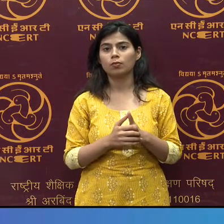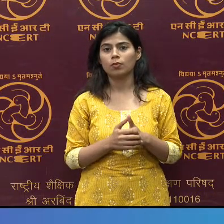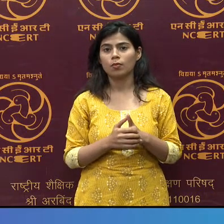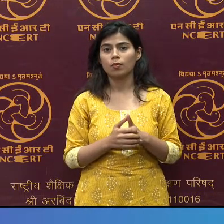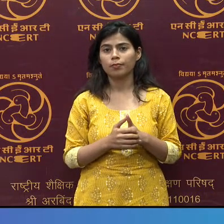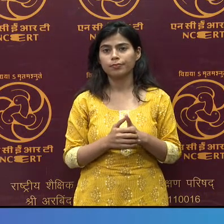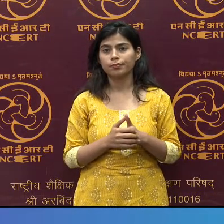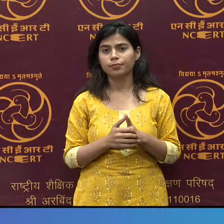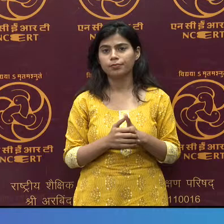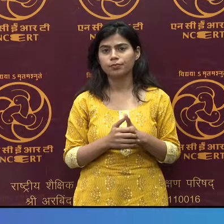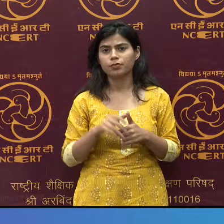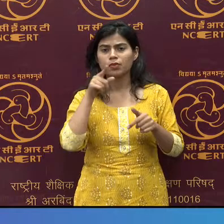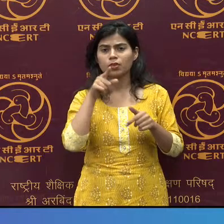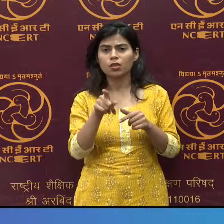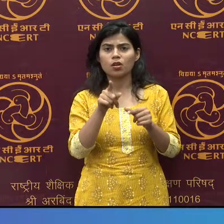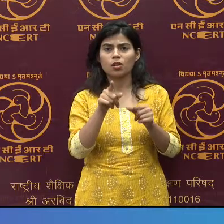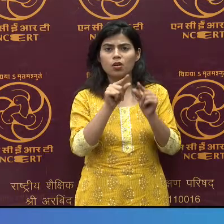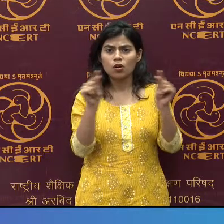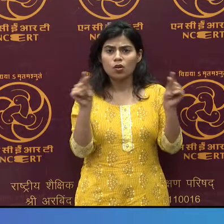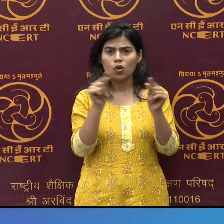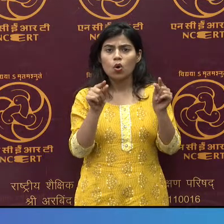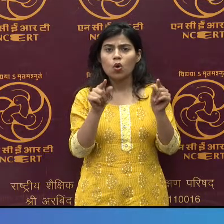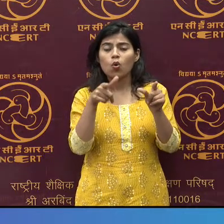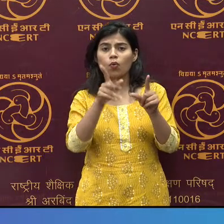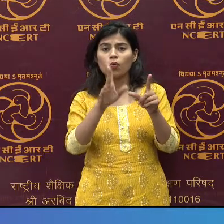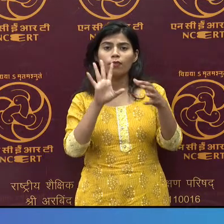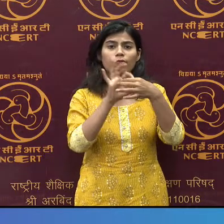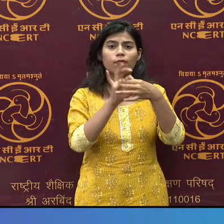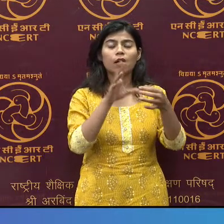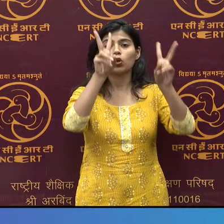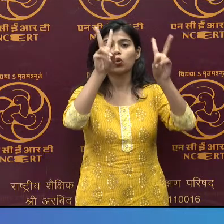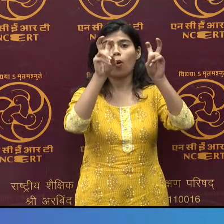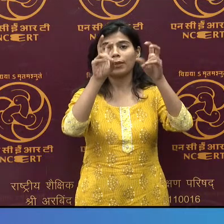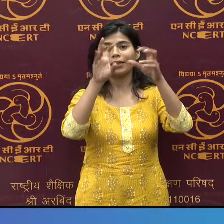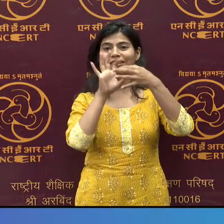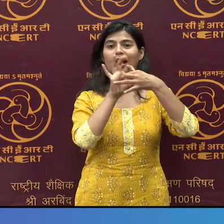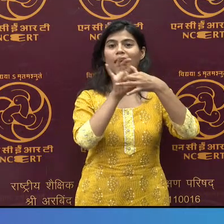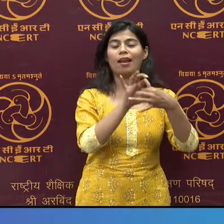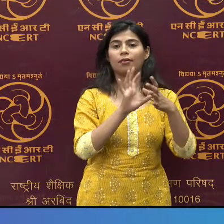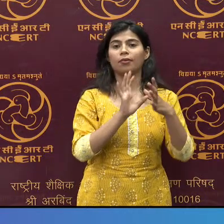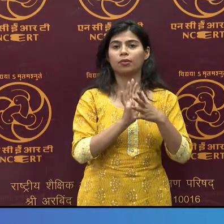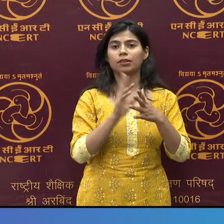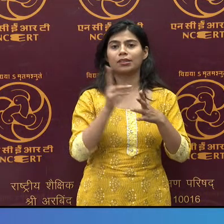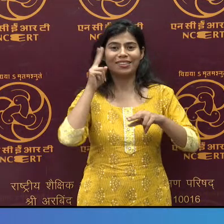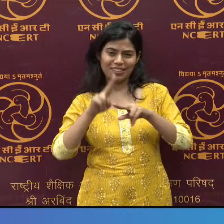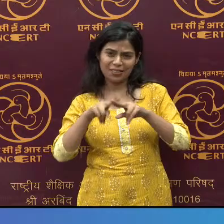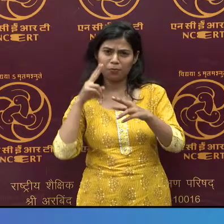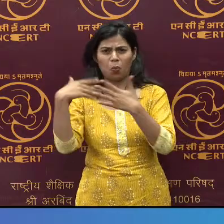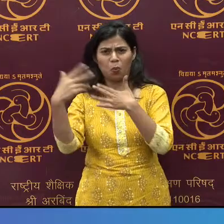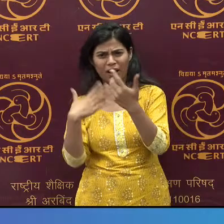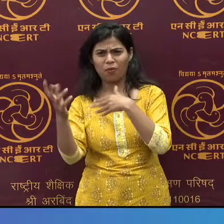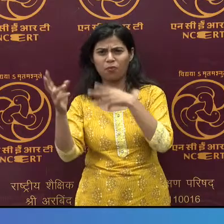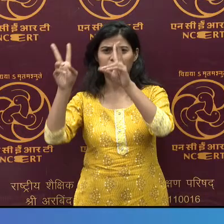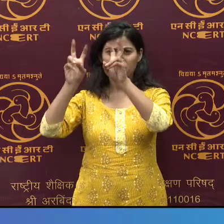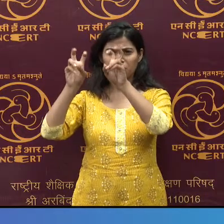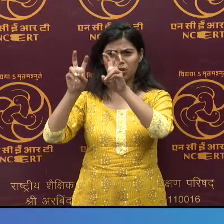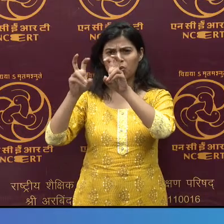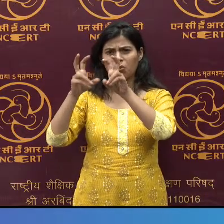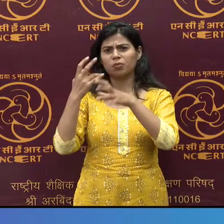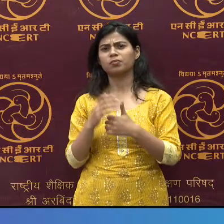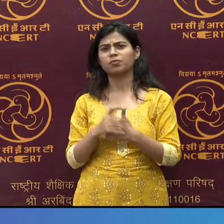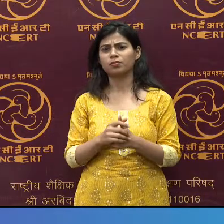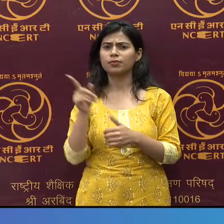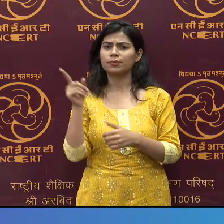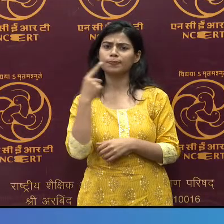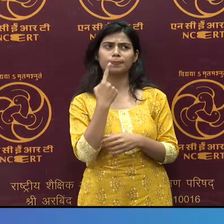we do is we try to create a cause and effect relationship with the topic. Give me a topic, anything that comes to your mind. Let's